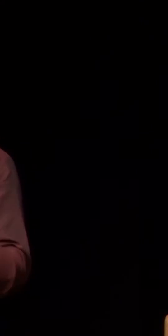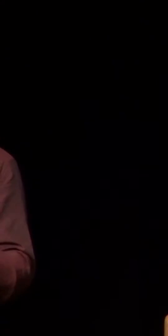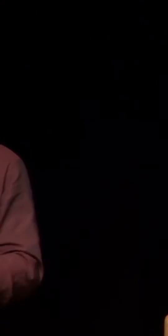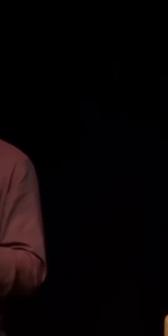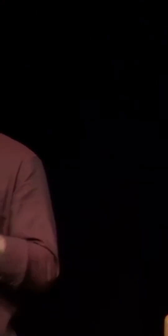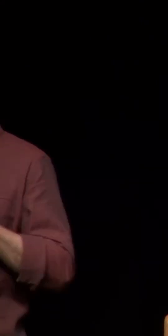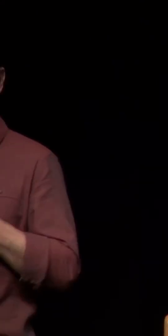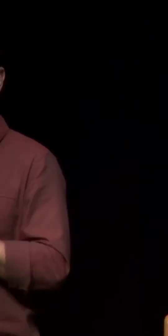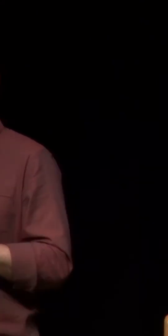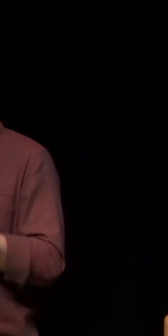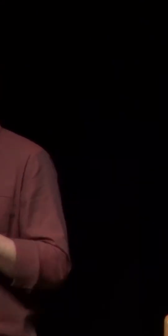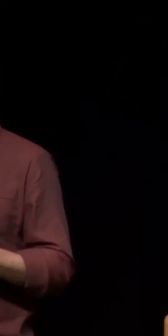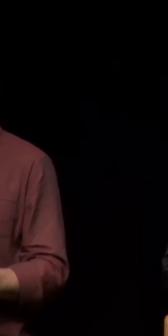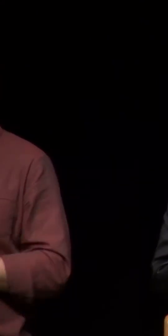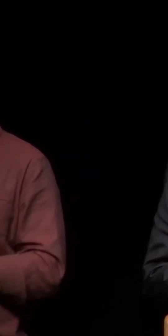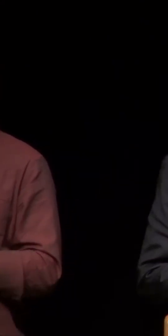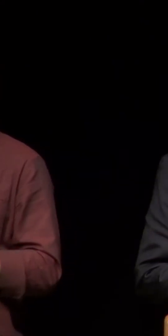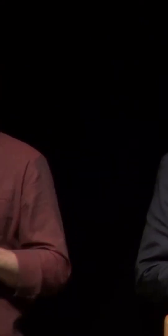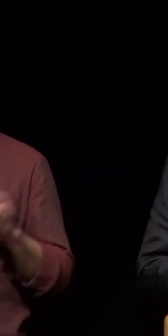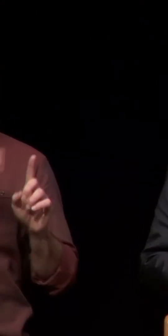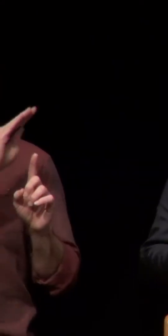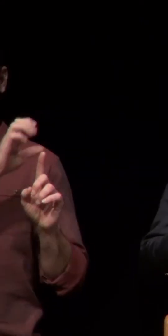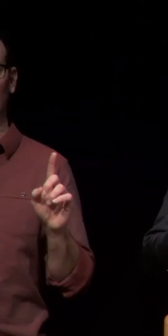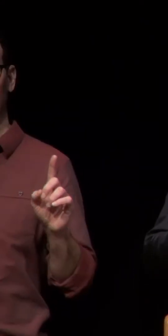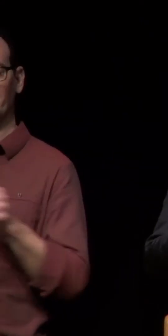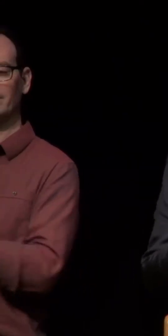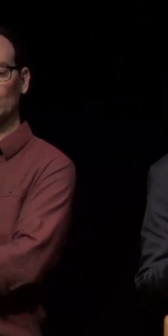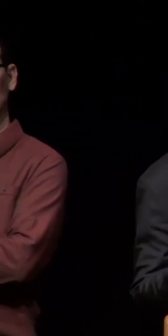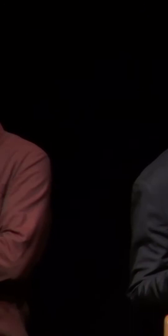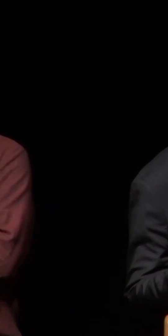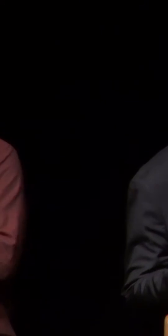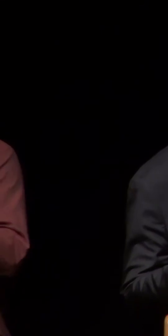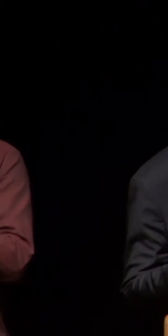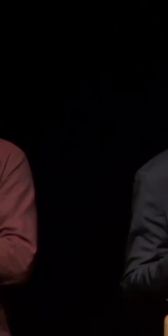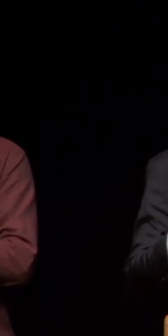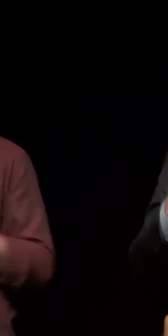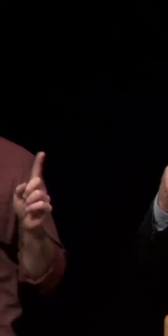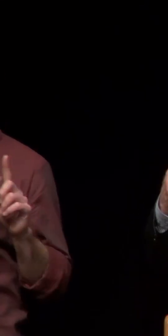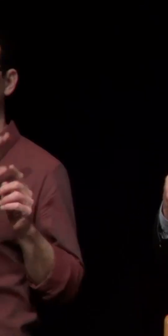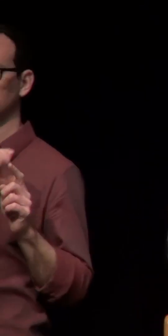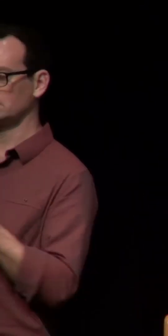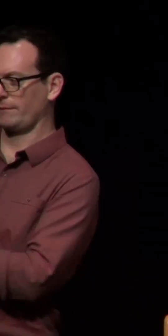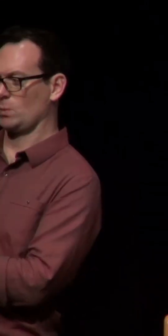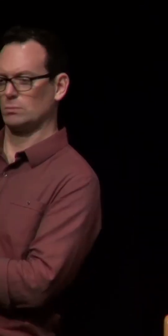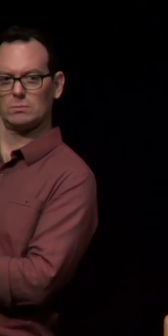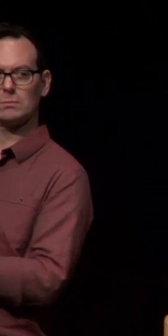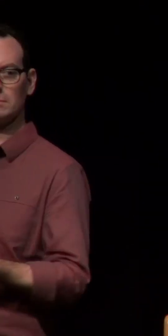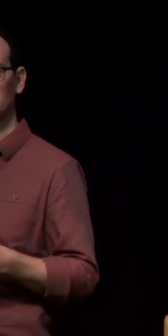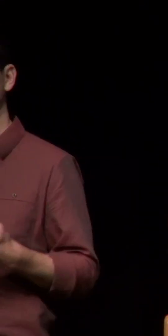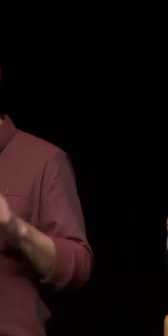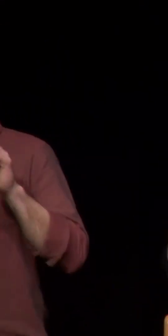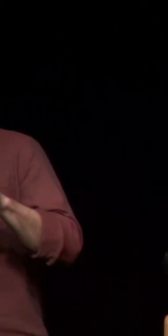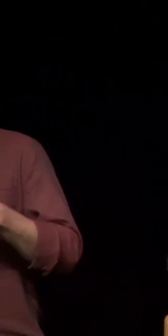in BC, we're going to follow, I think, the lead of Quebec and Ontario and a few others, and look at legislation around timelines,